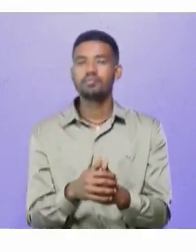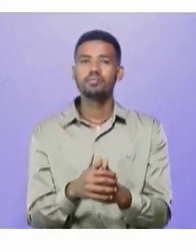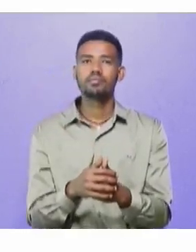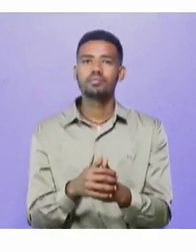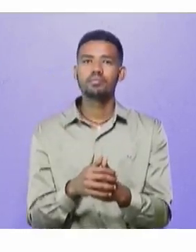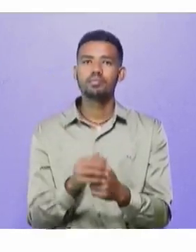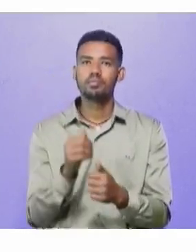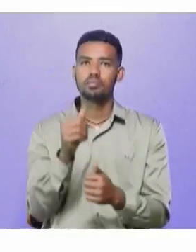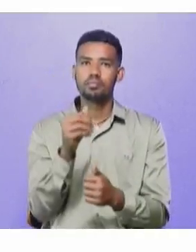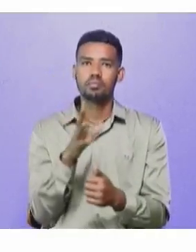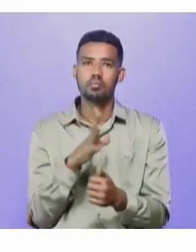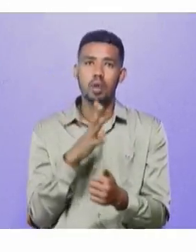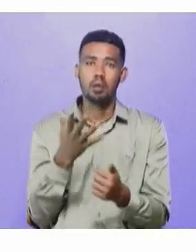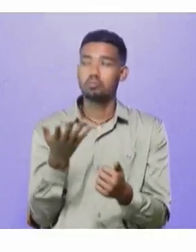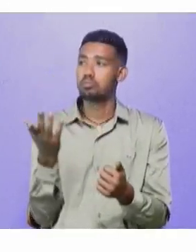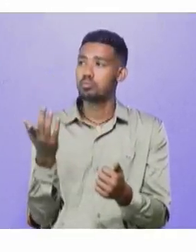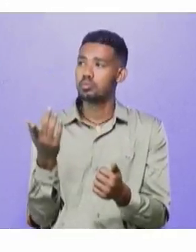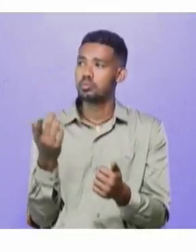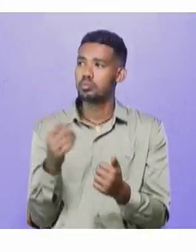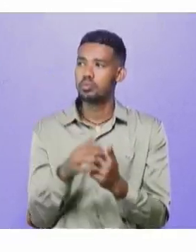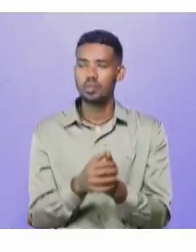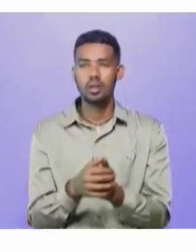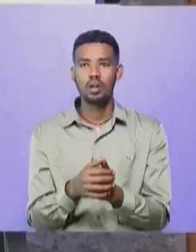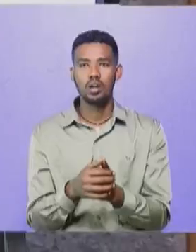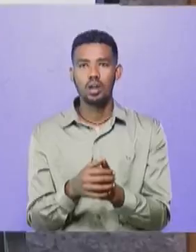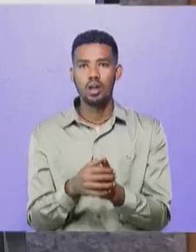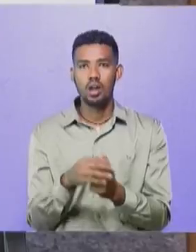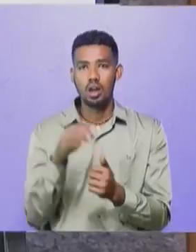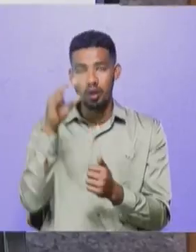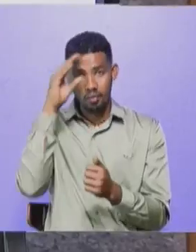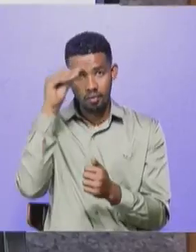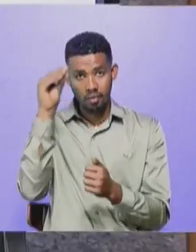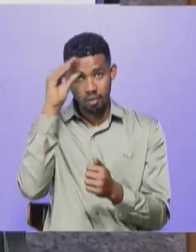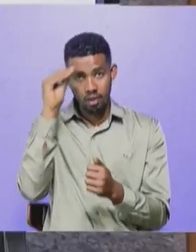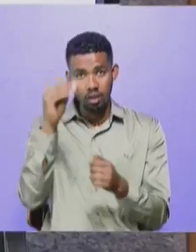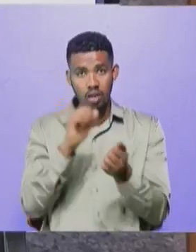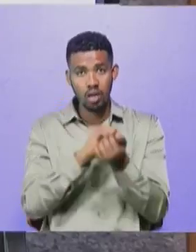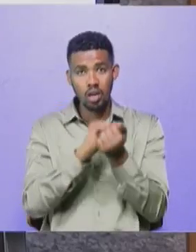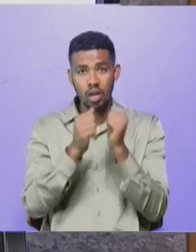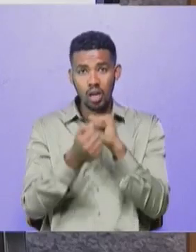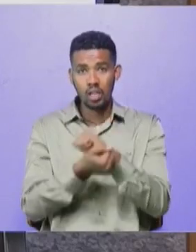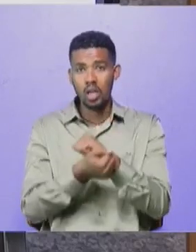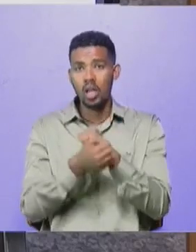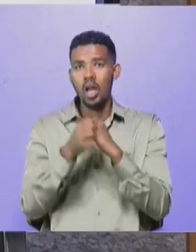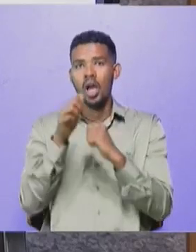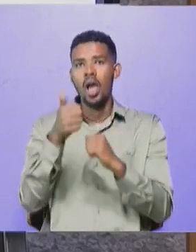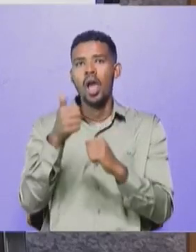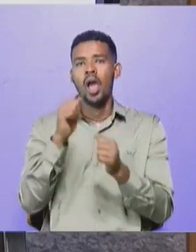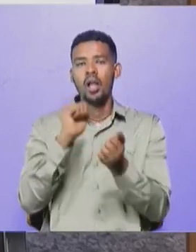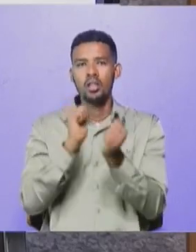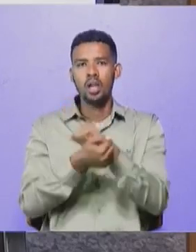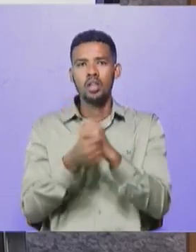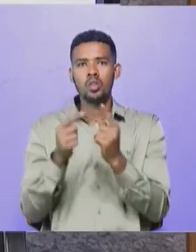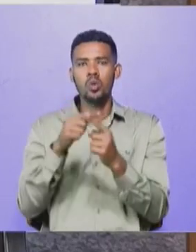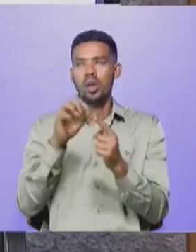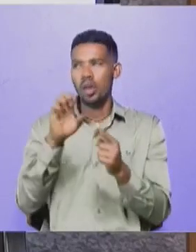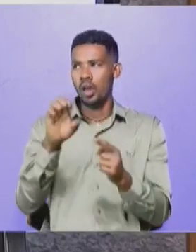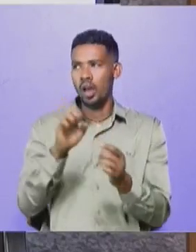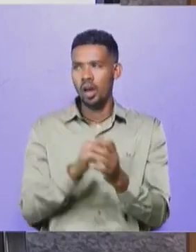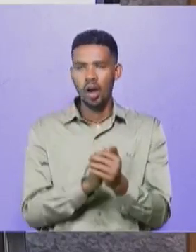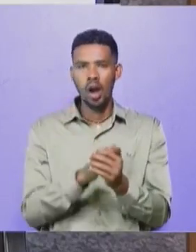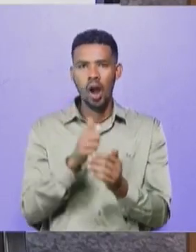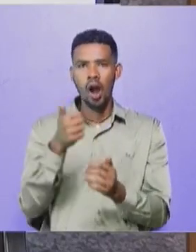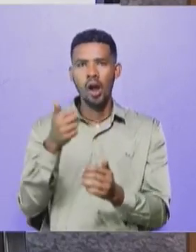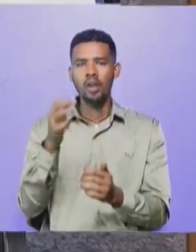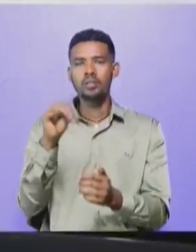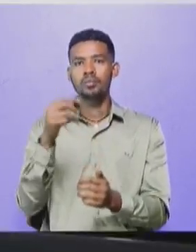man, two, main, man, change A with E, main. For example, this one is one